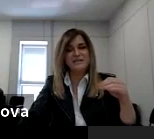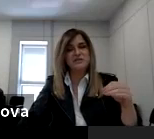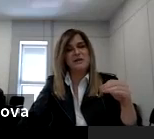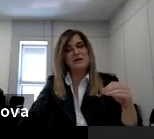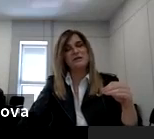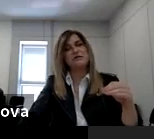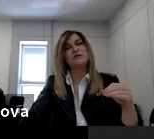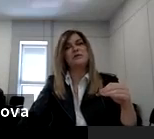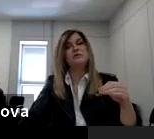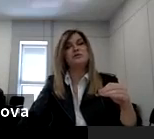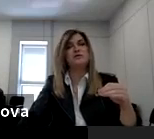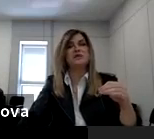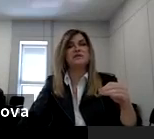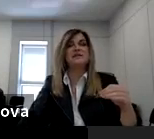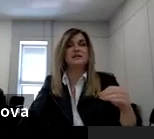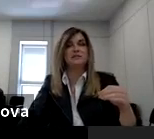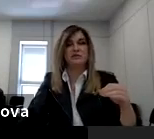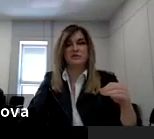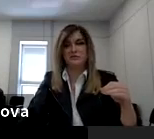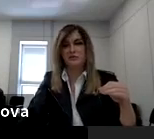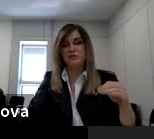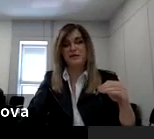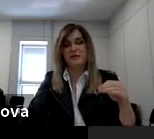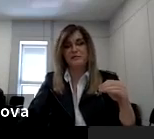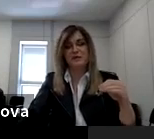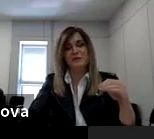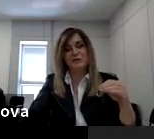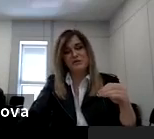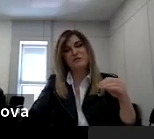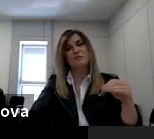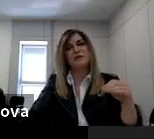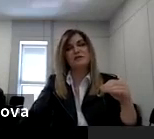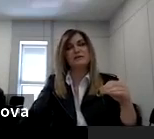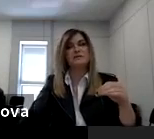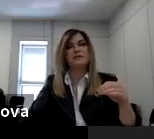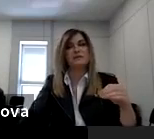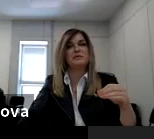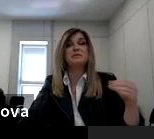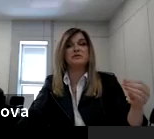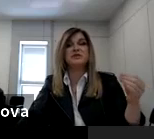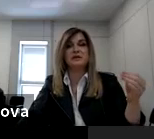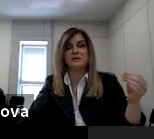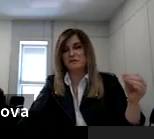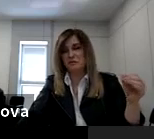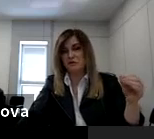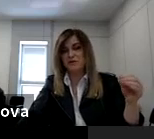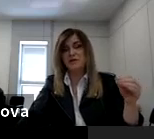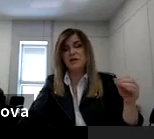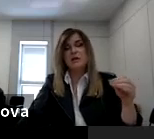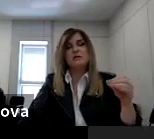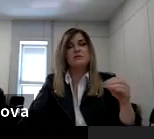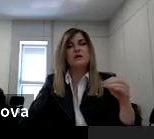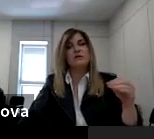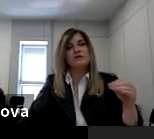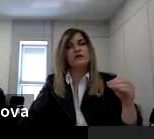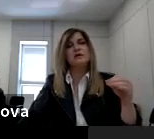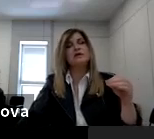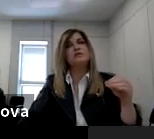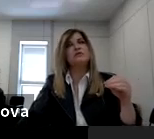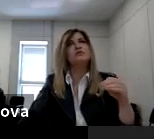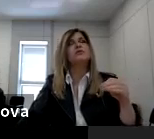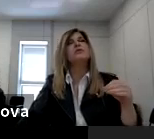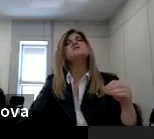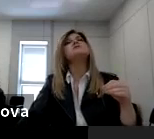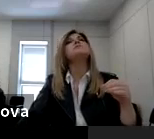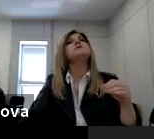we need to make not only good from technical point of view luminaire, but also the luminaire that we will be able to sell, of course. Yeah. So commercially,